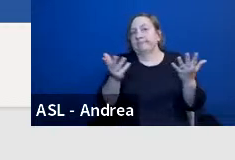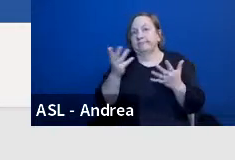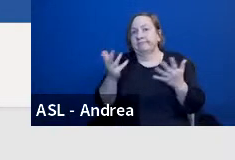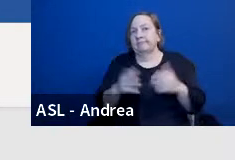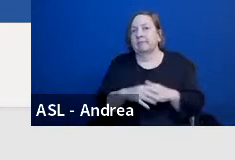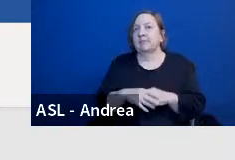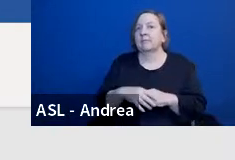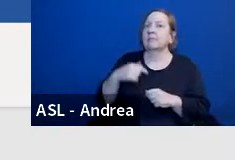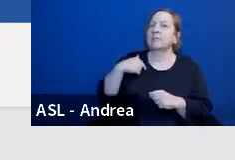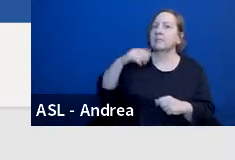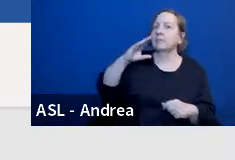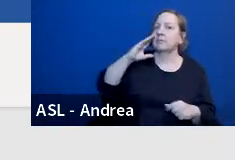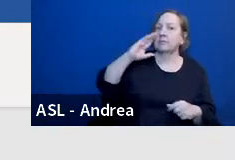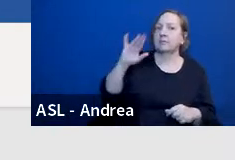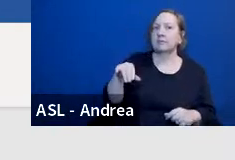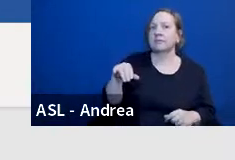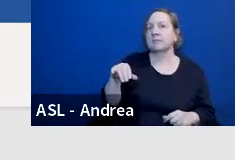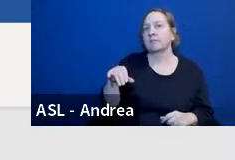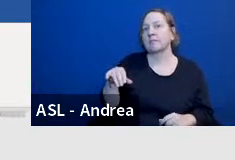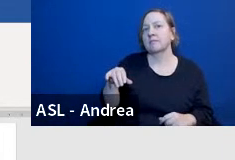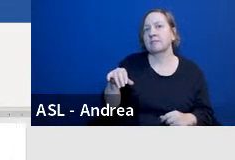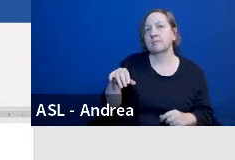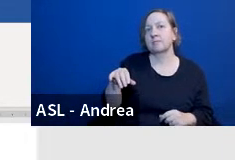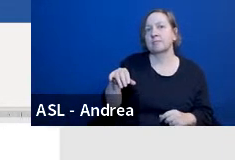So I know that